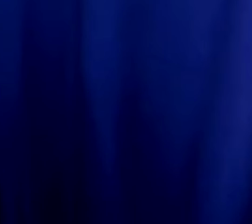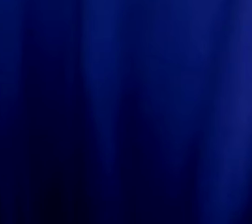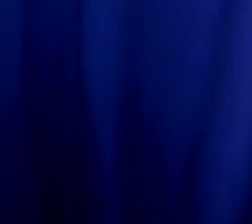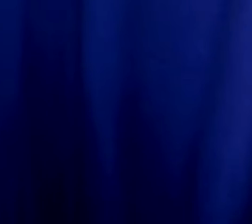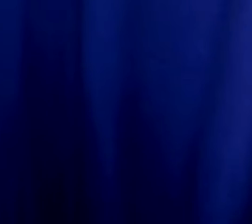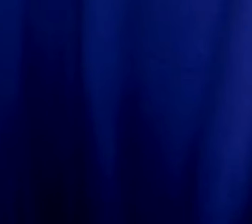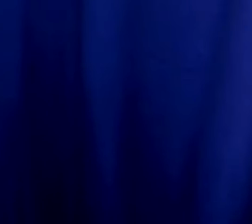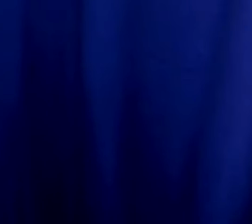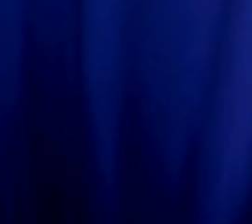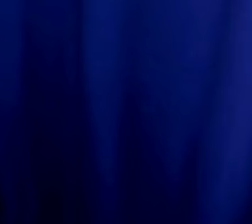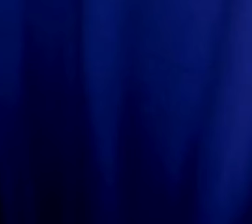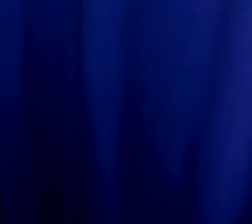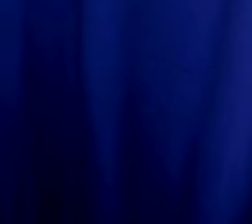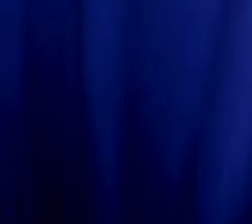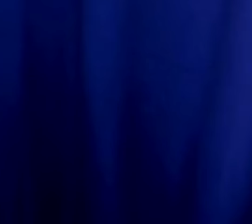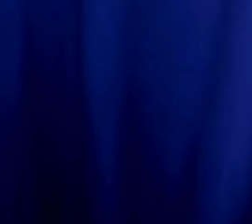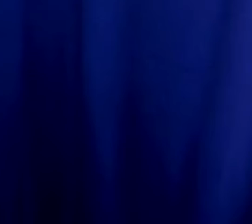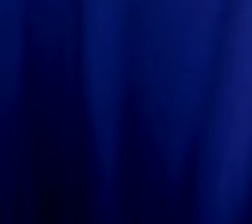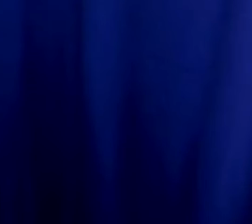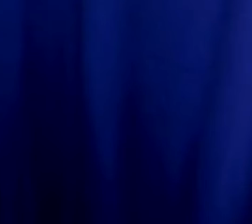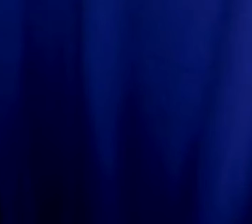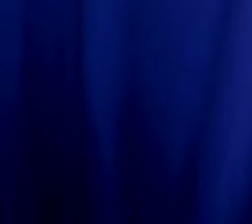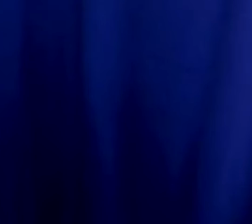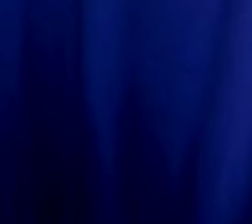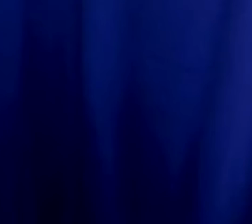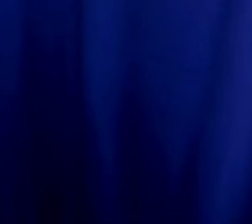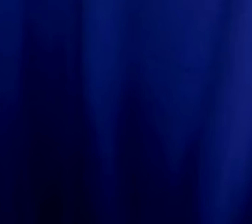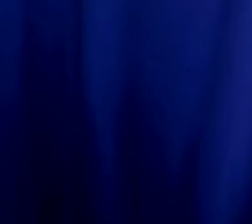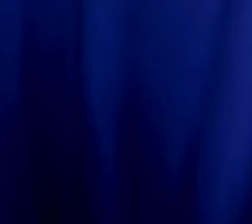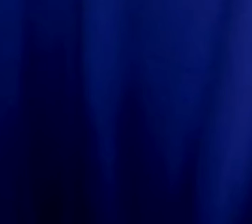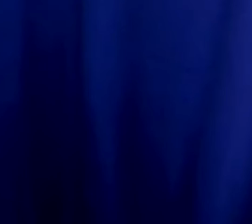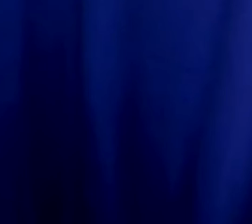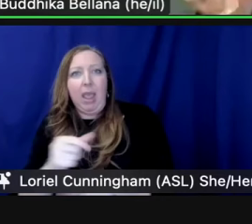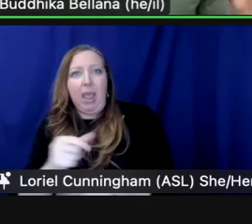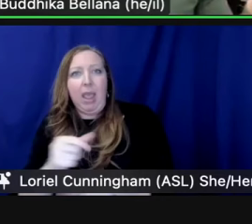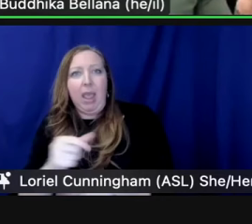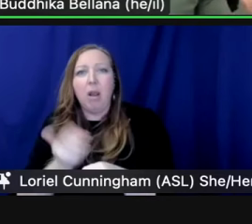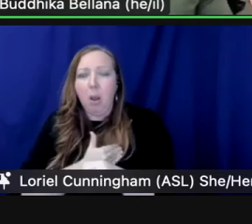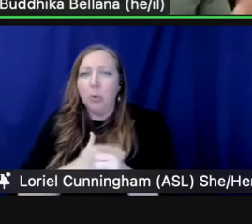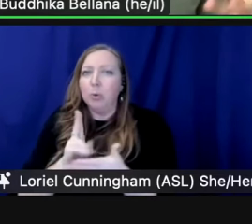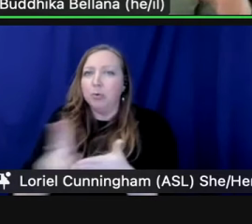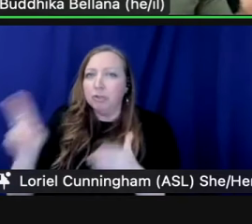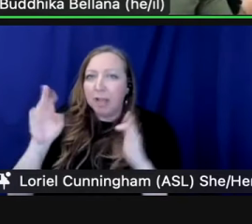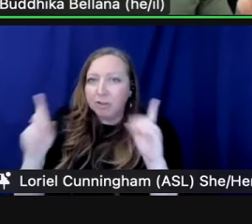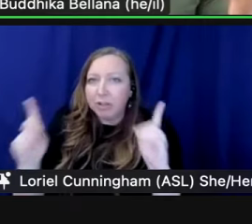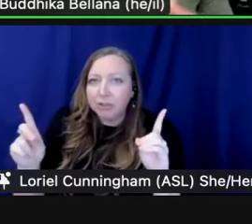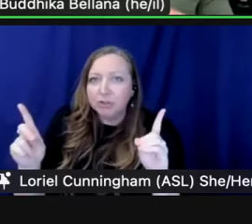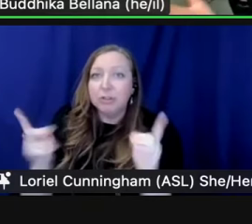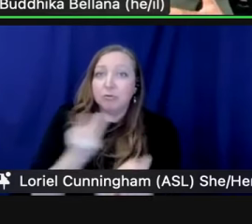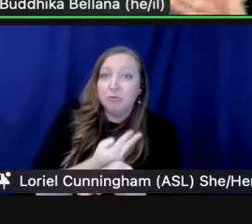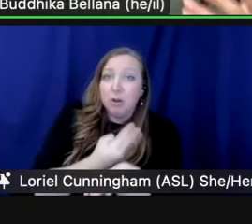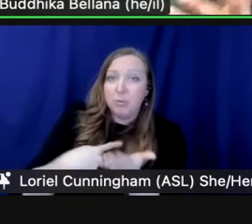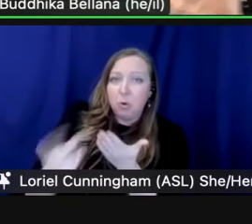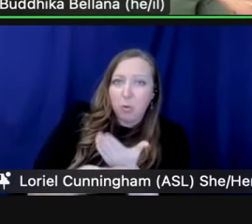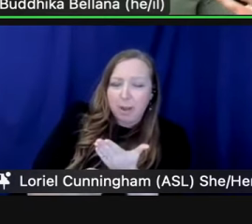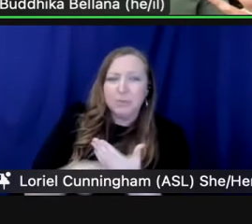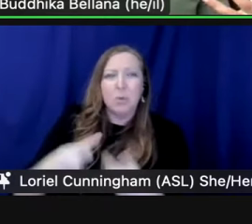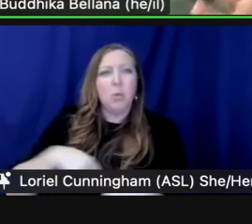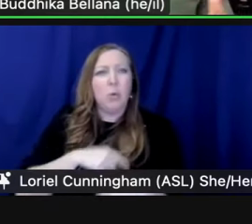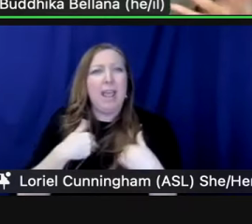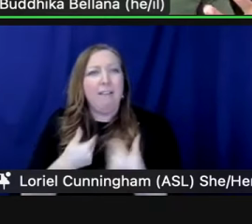we had money to be able to pay for post-secondary education, or the financial stability or security to be able to spend